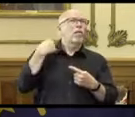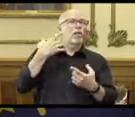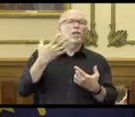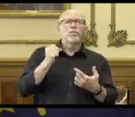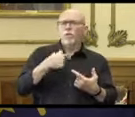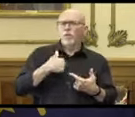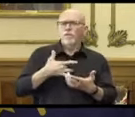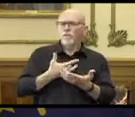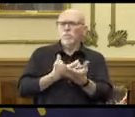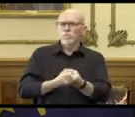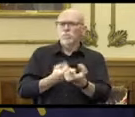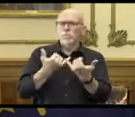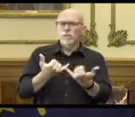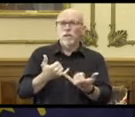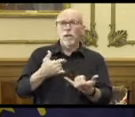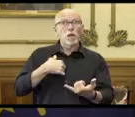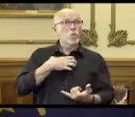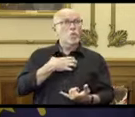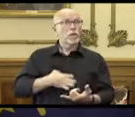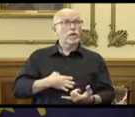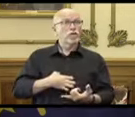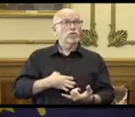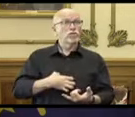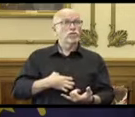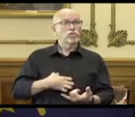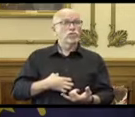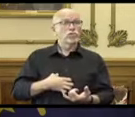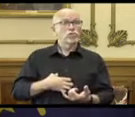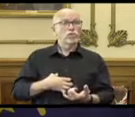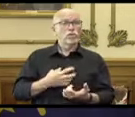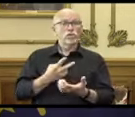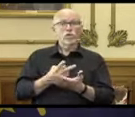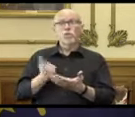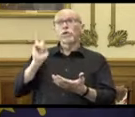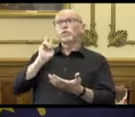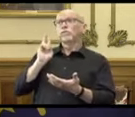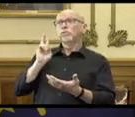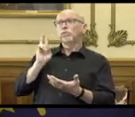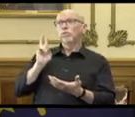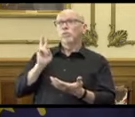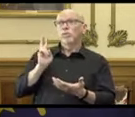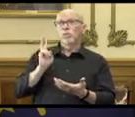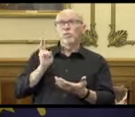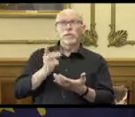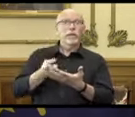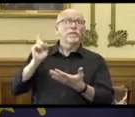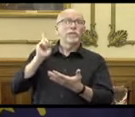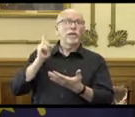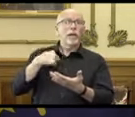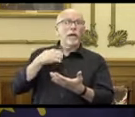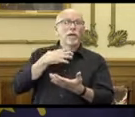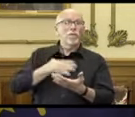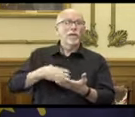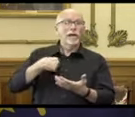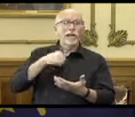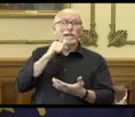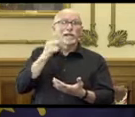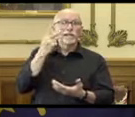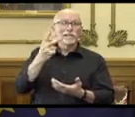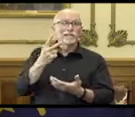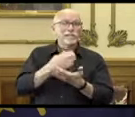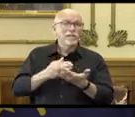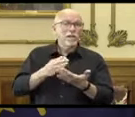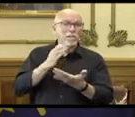I wished, Sherry, that I didn't see some of the pictures